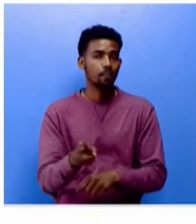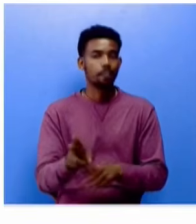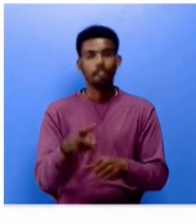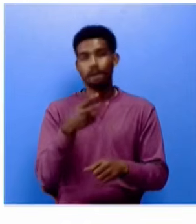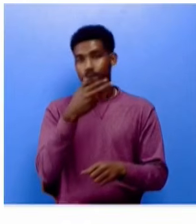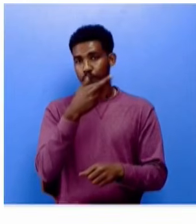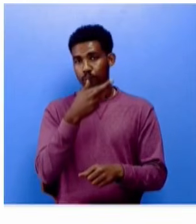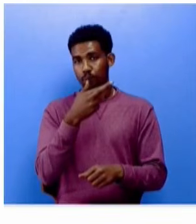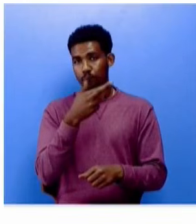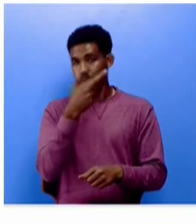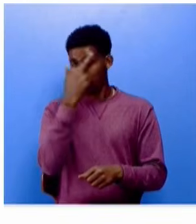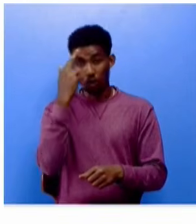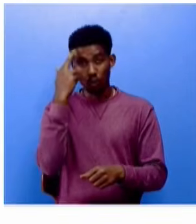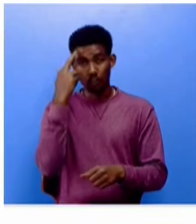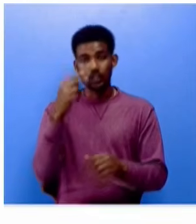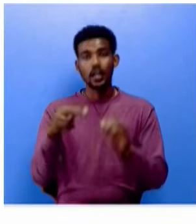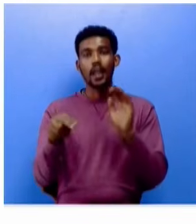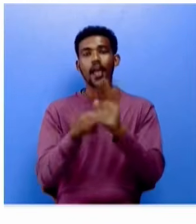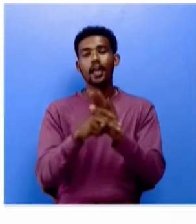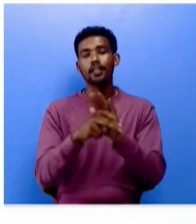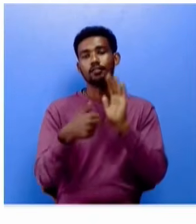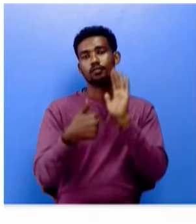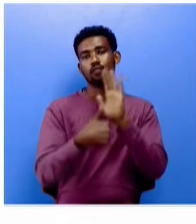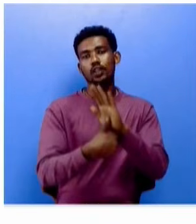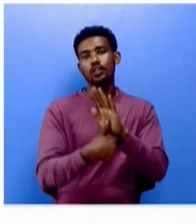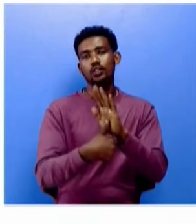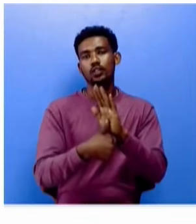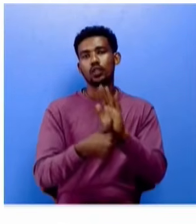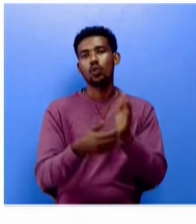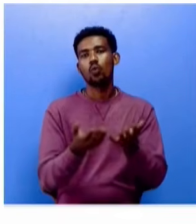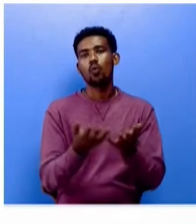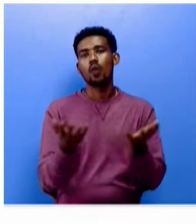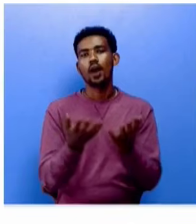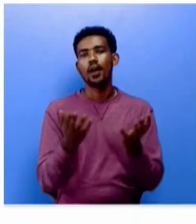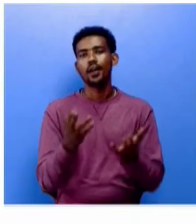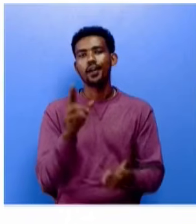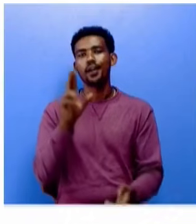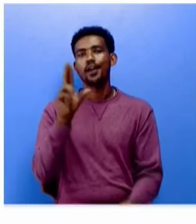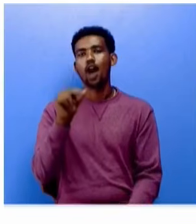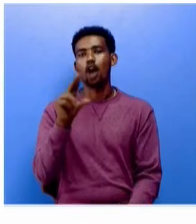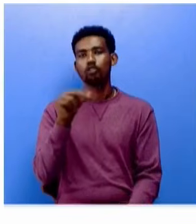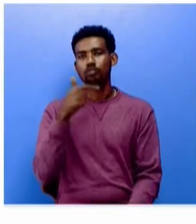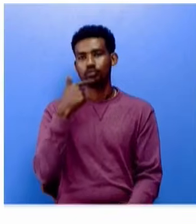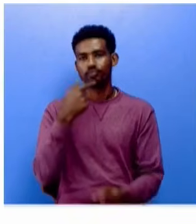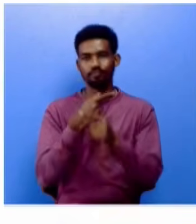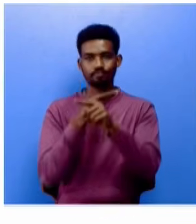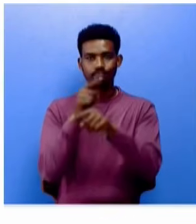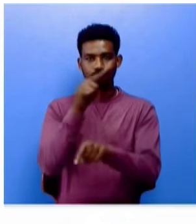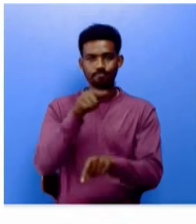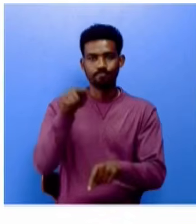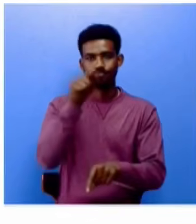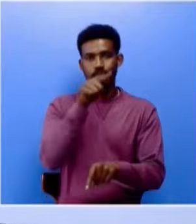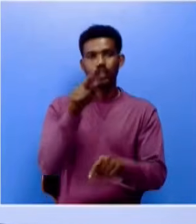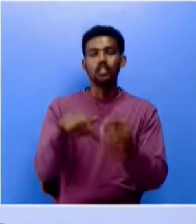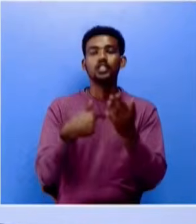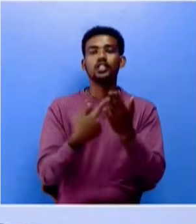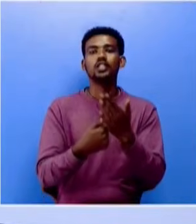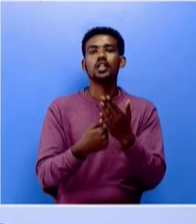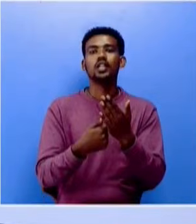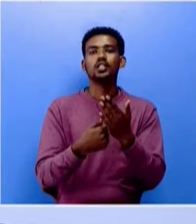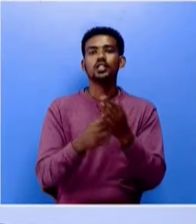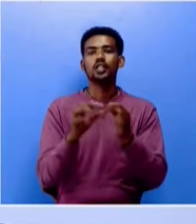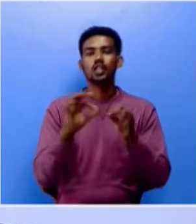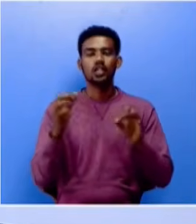So the negative marker is just collocated here. So from this sentence, we can derive the